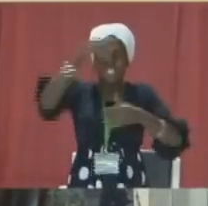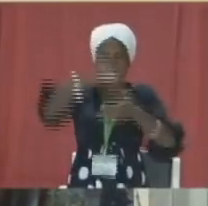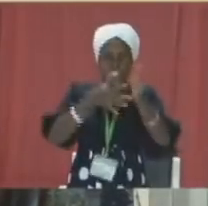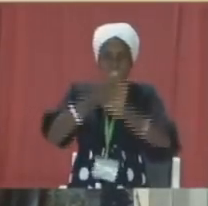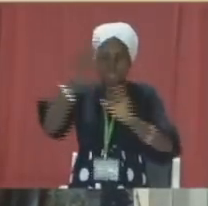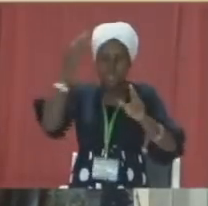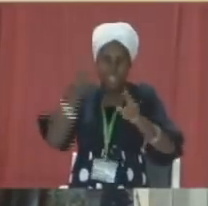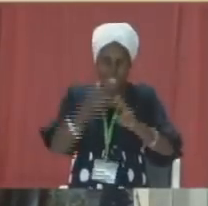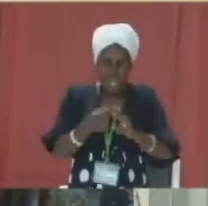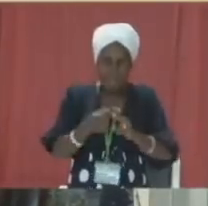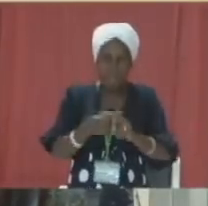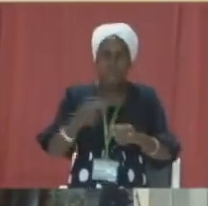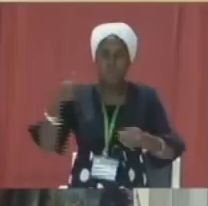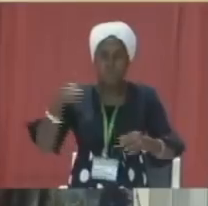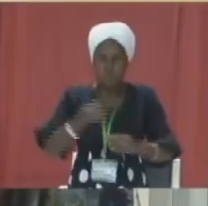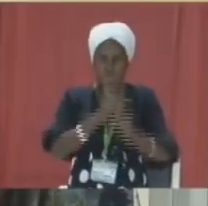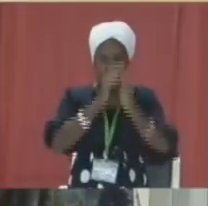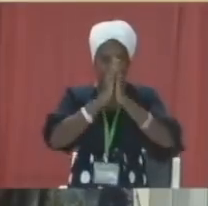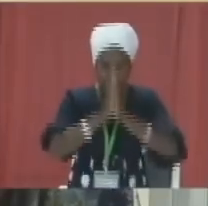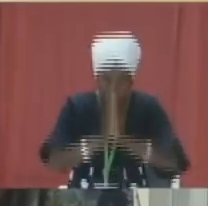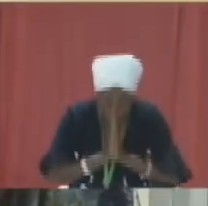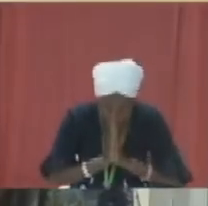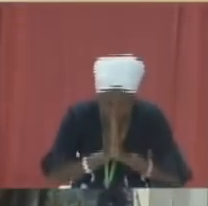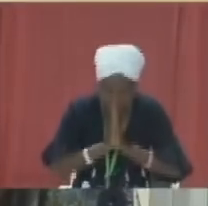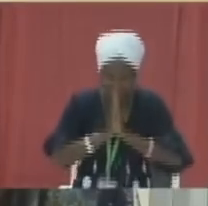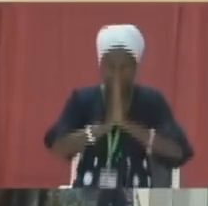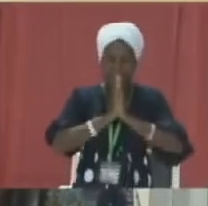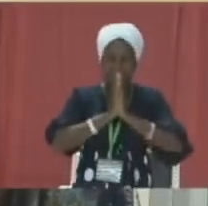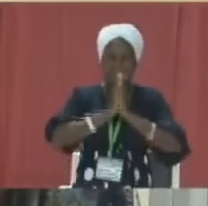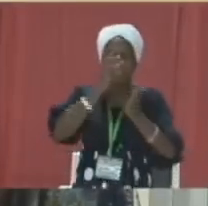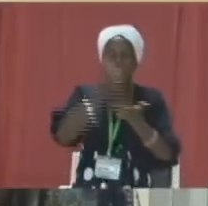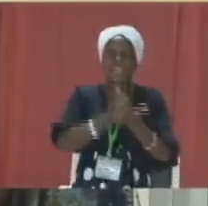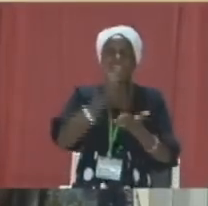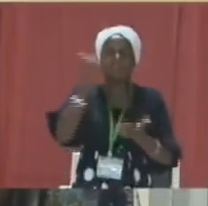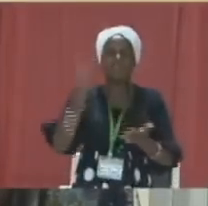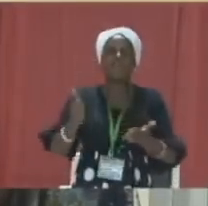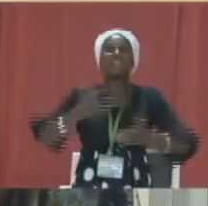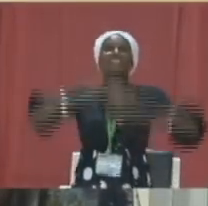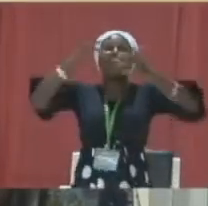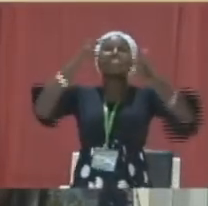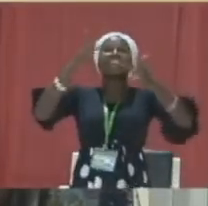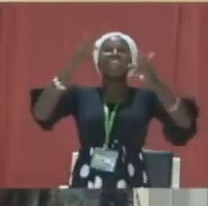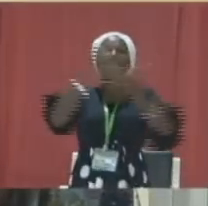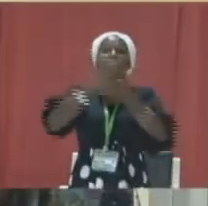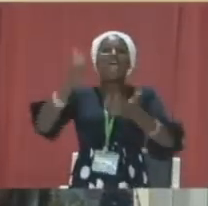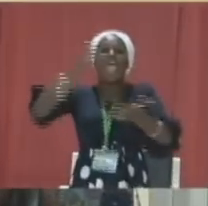most powerful name we pray. Let me add three powerful amen.